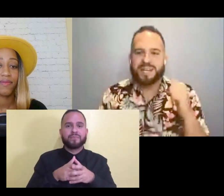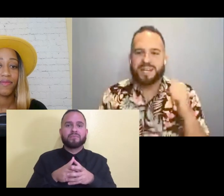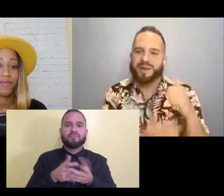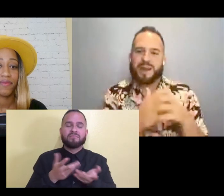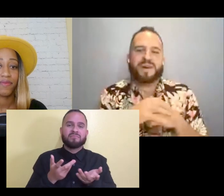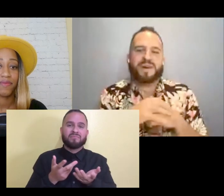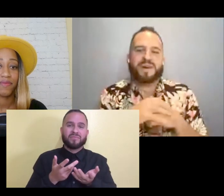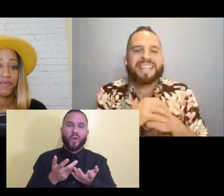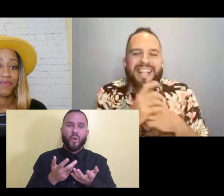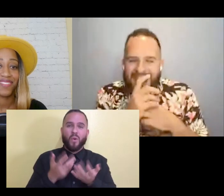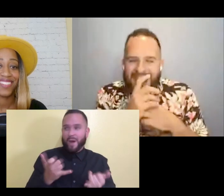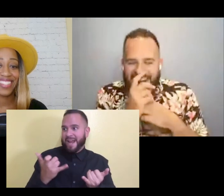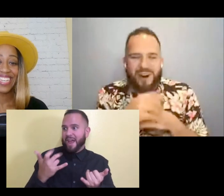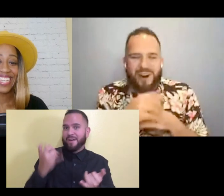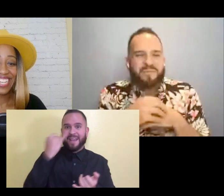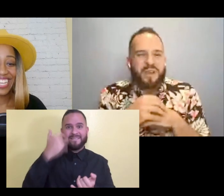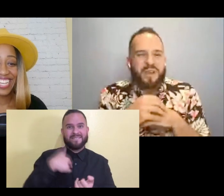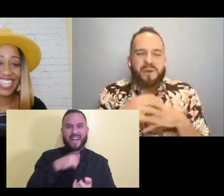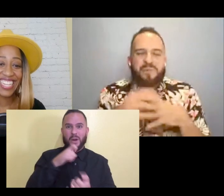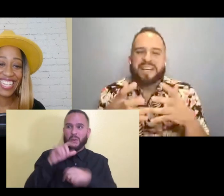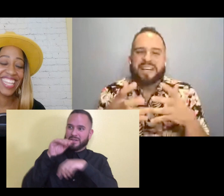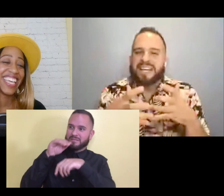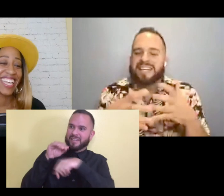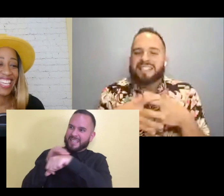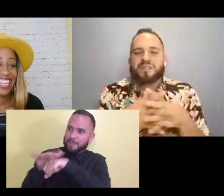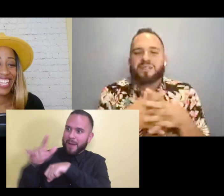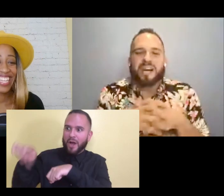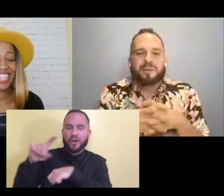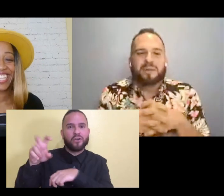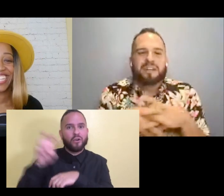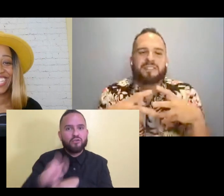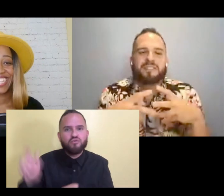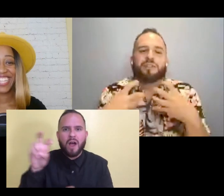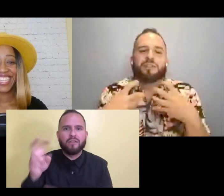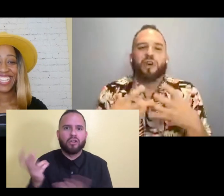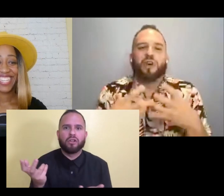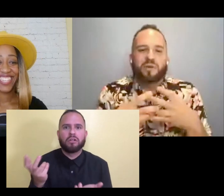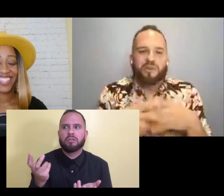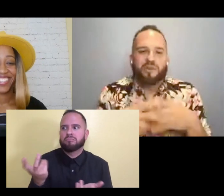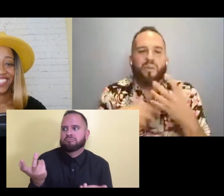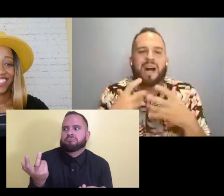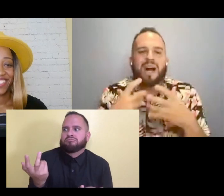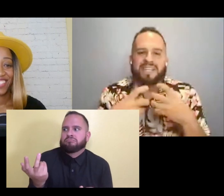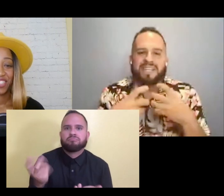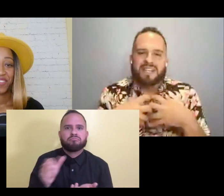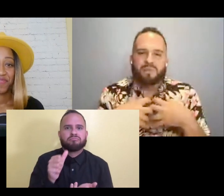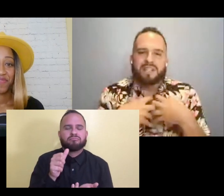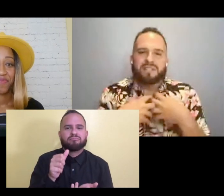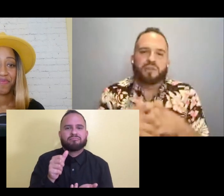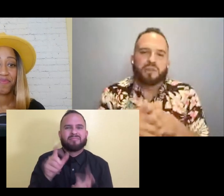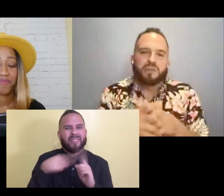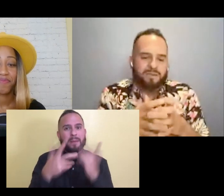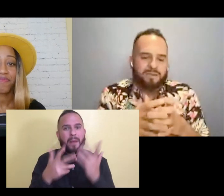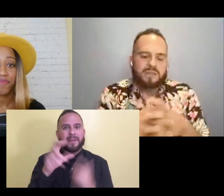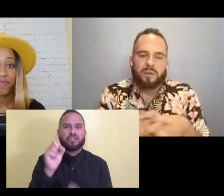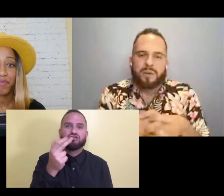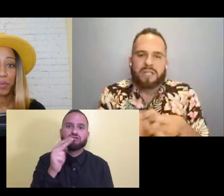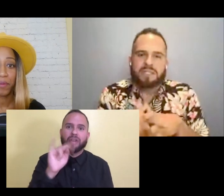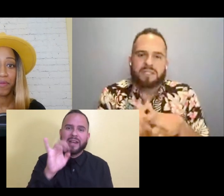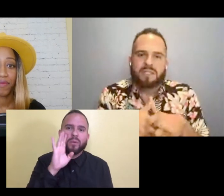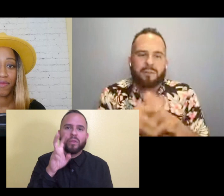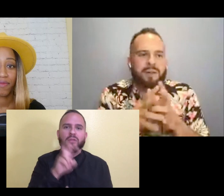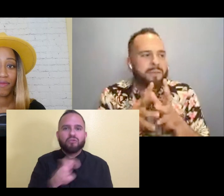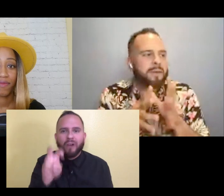to keep bringing him up. But get in touch with that community or someone to show you, why it is that we enjoy travel so